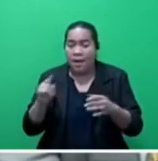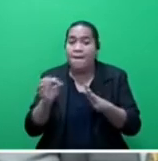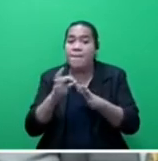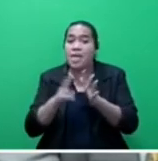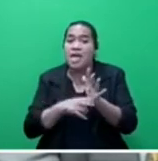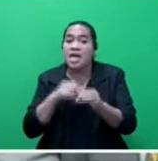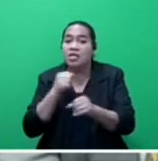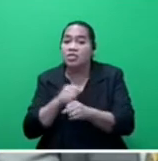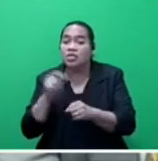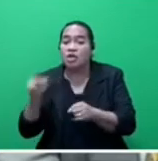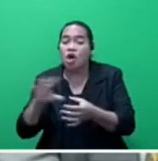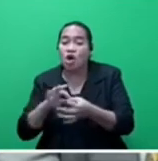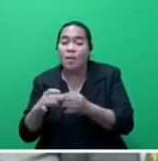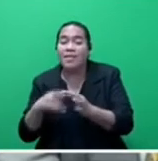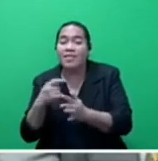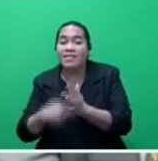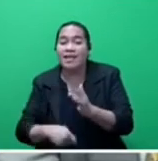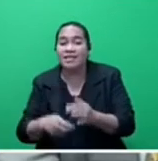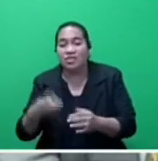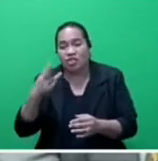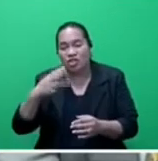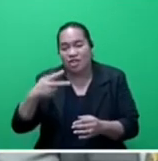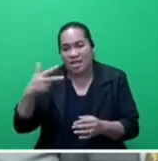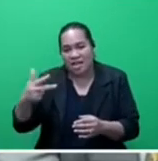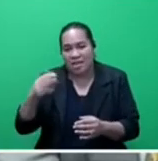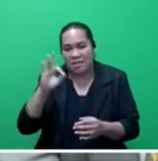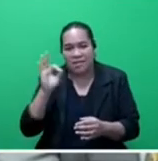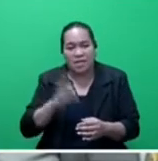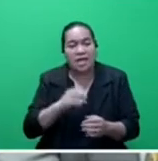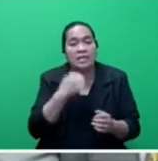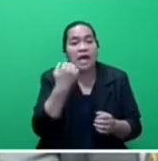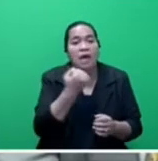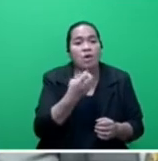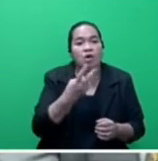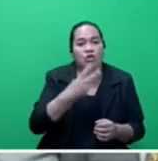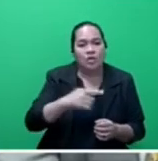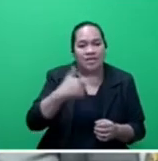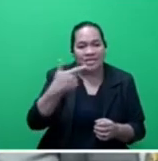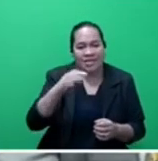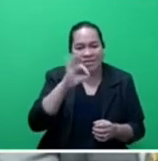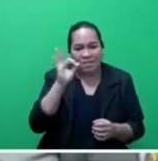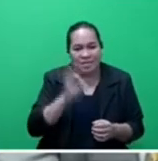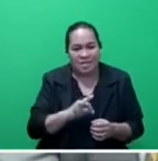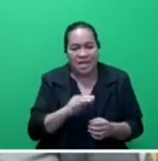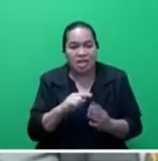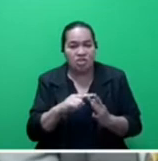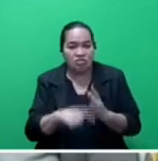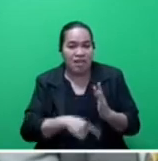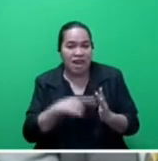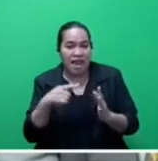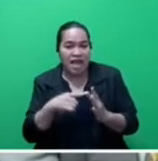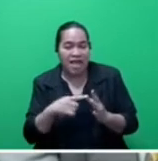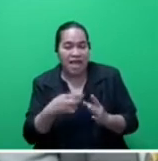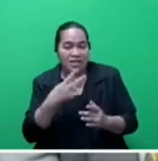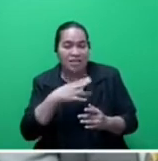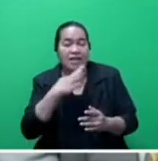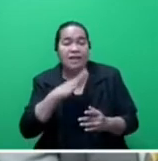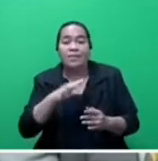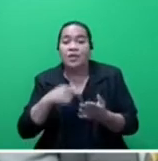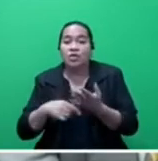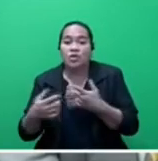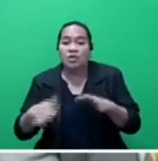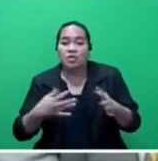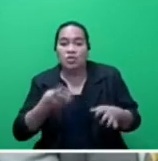30%. In Samoa, it's 27%. In Sri Lanka, 24%. Tonga, 25%.